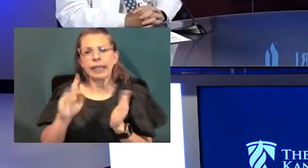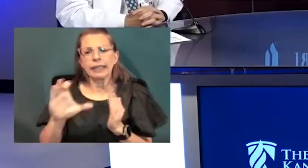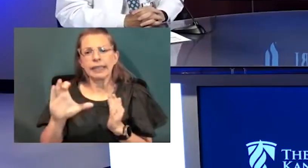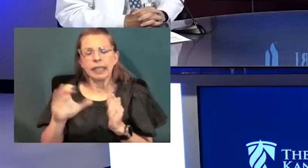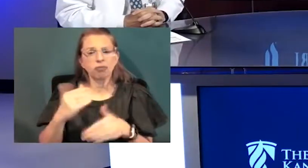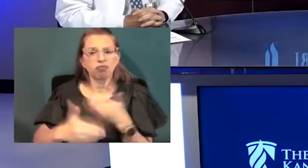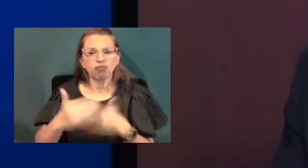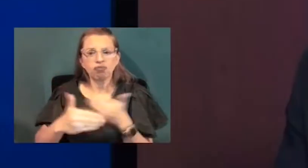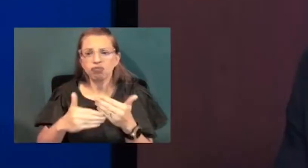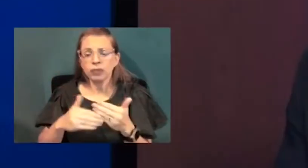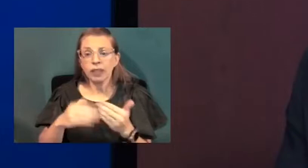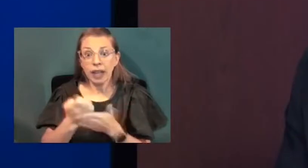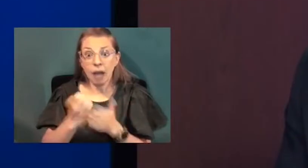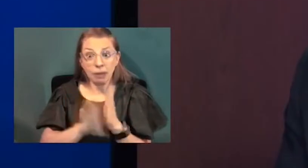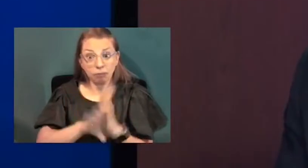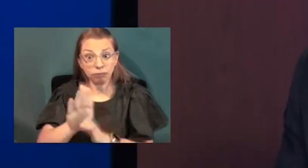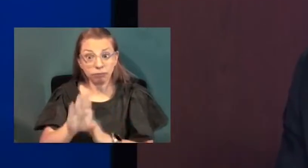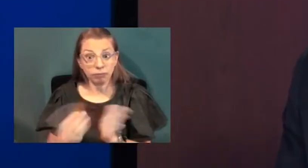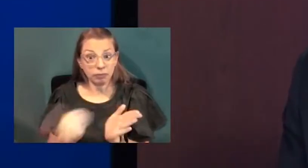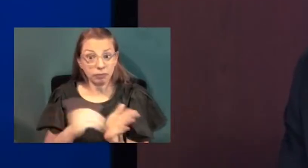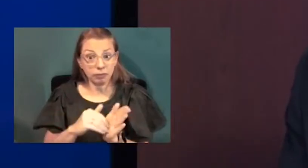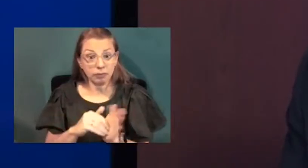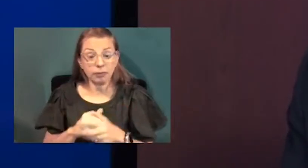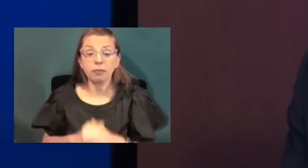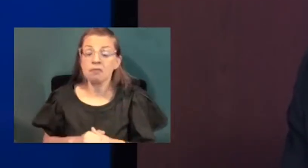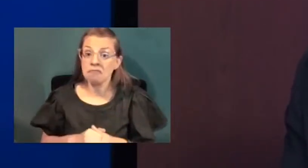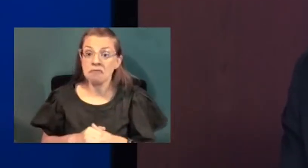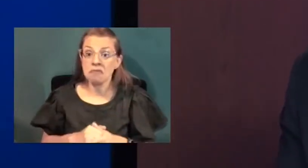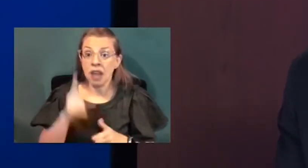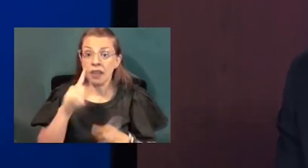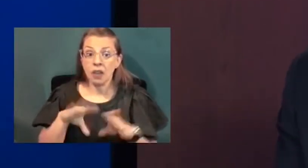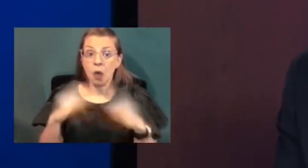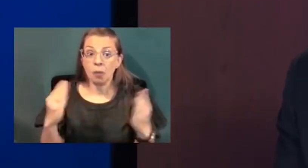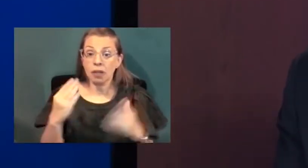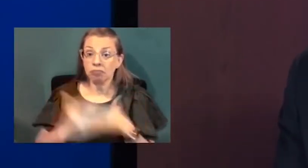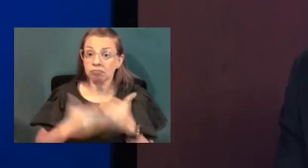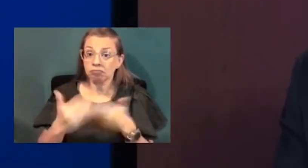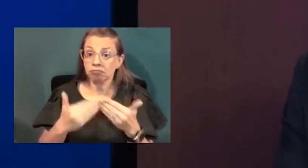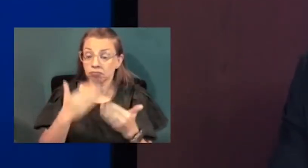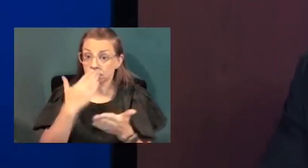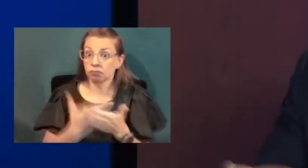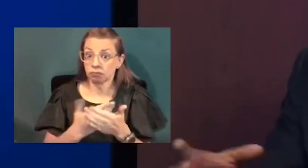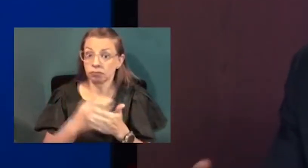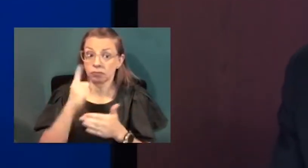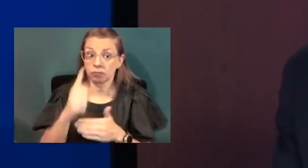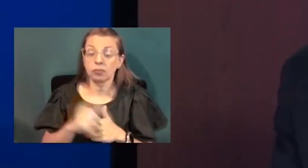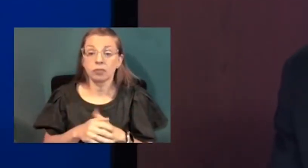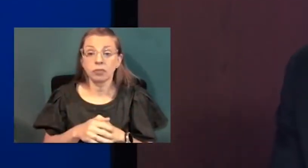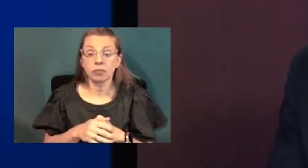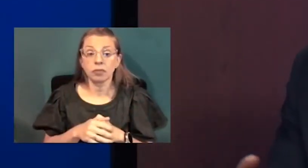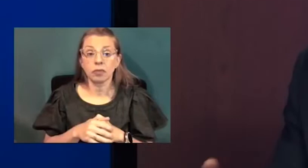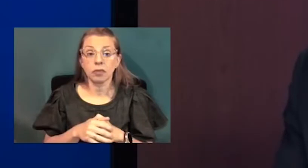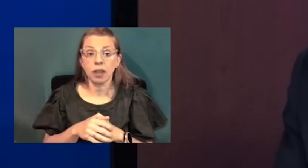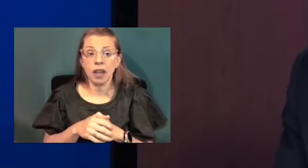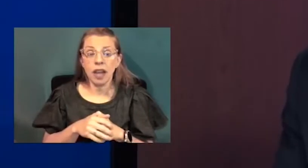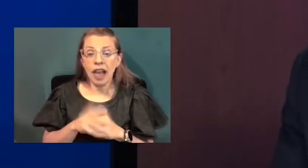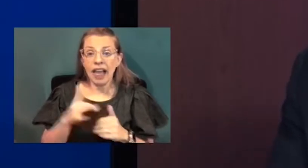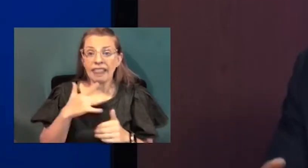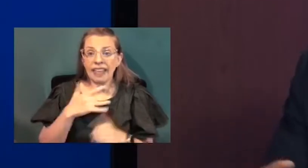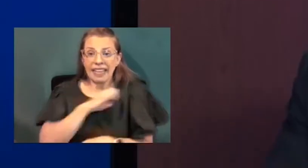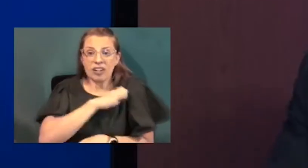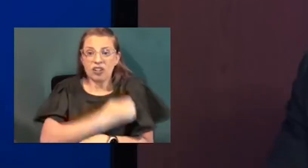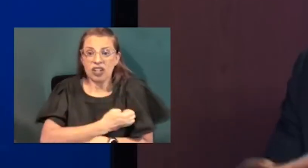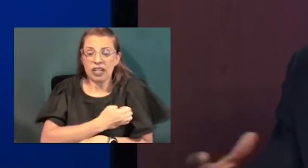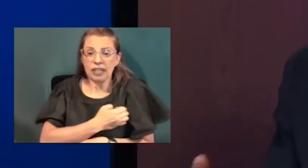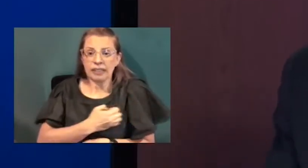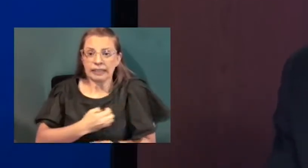lifting off? You know, it has gone, I think, fairly well. I think that there was this kind of pent-up energy for folks to get back